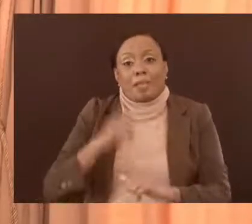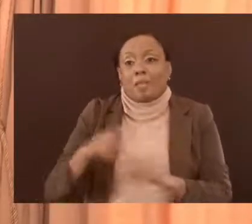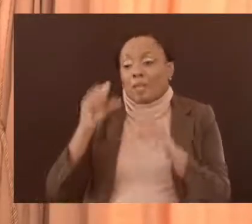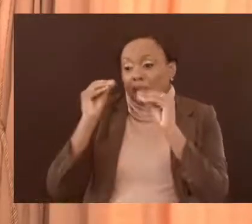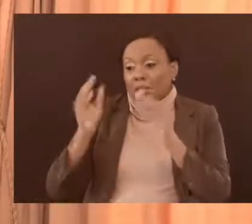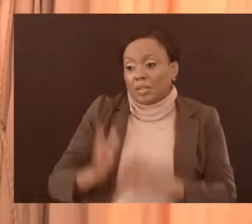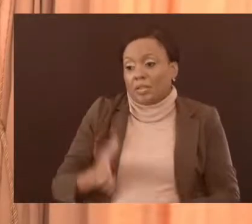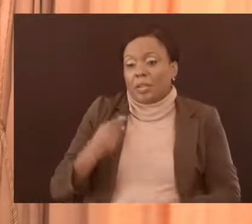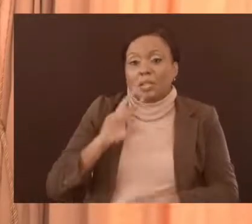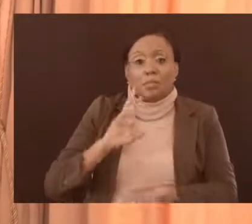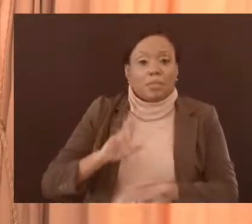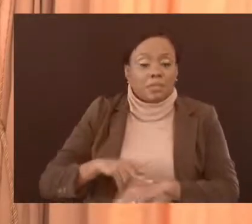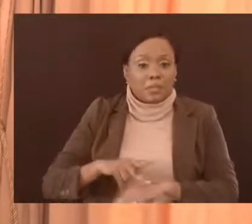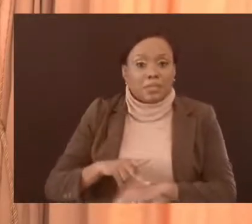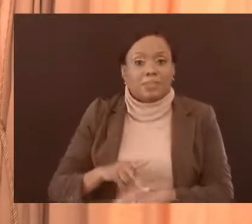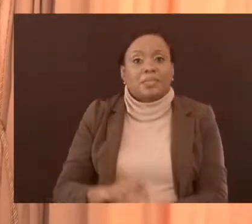principals.